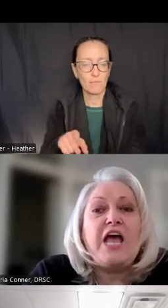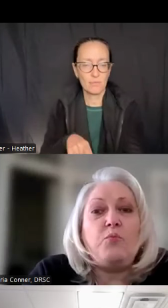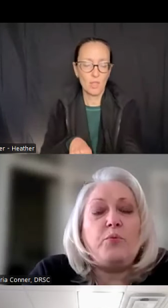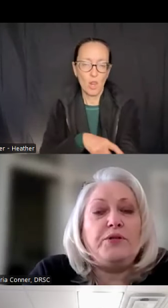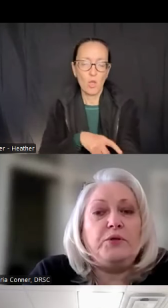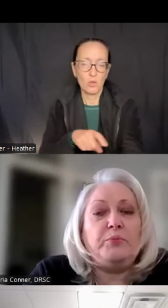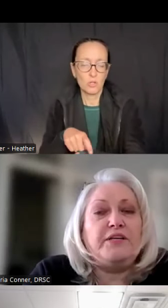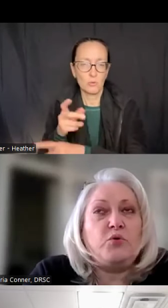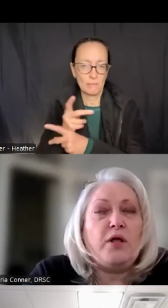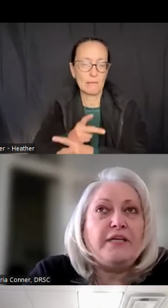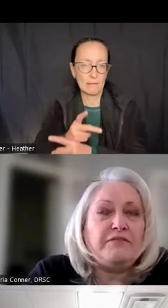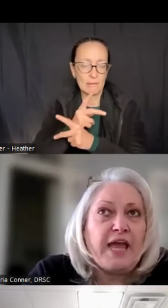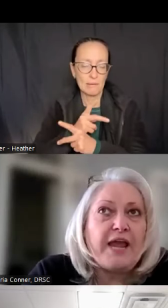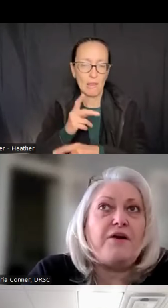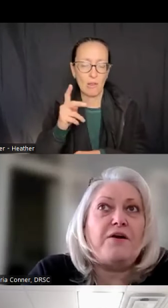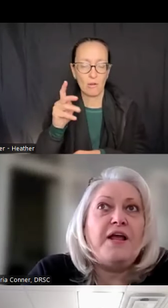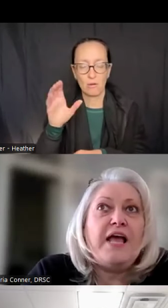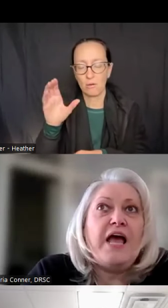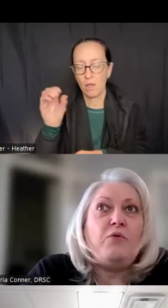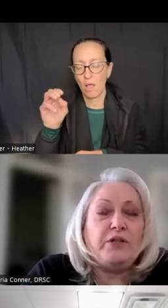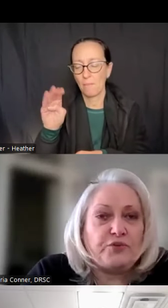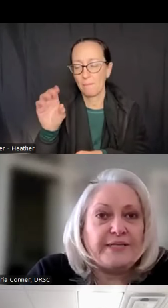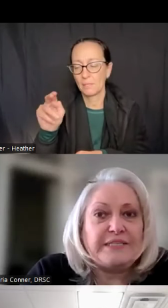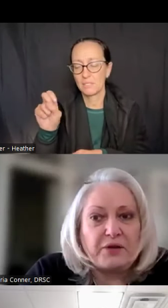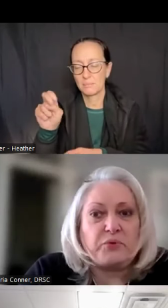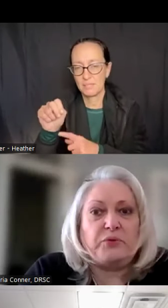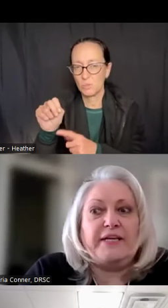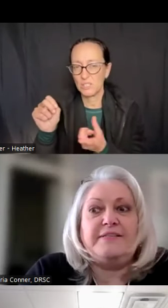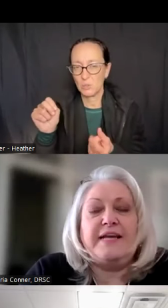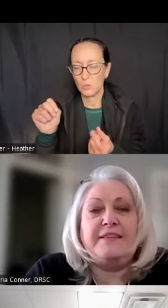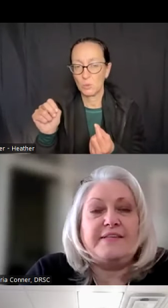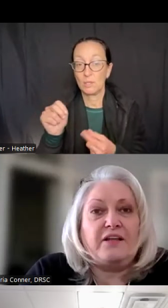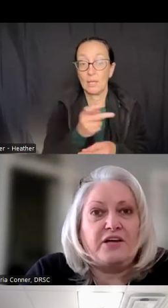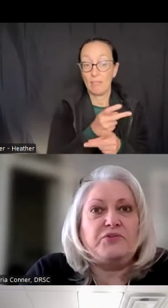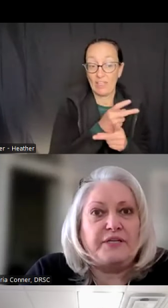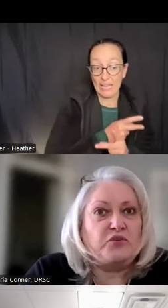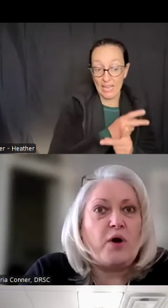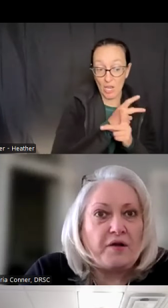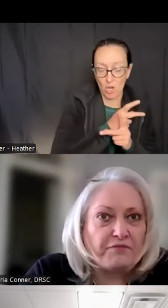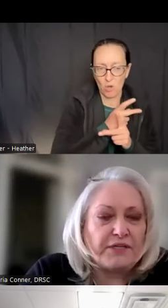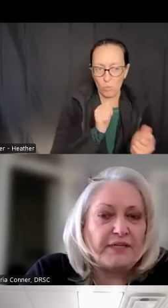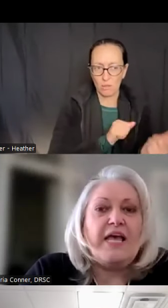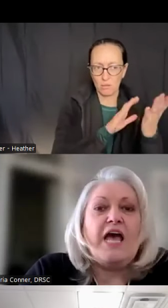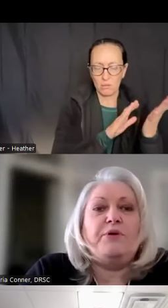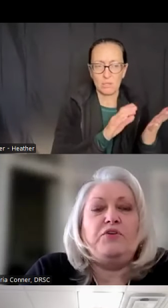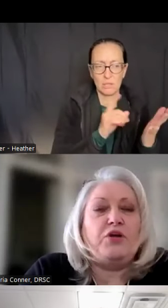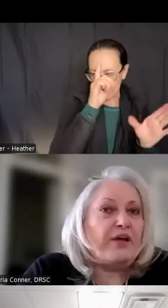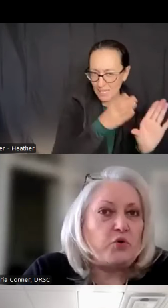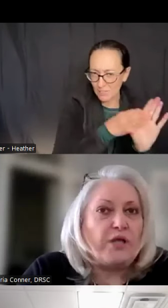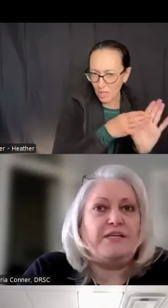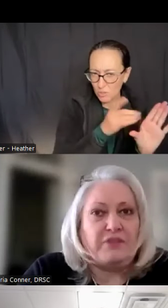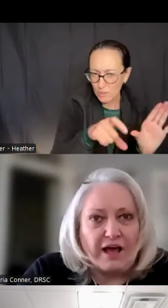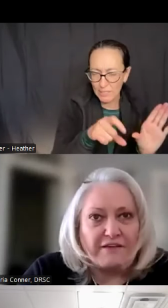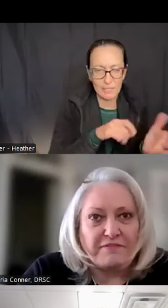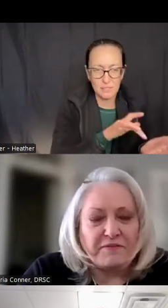does and what we do, because quality of care will address the medical needs and the psychological needs quite often. But if you don't